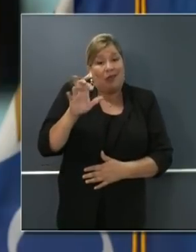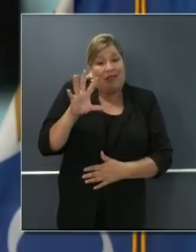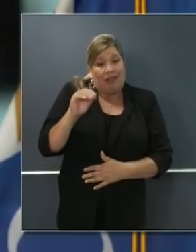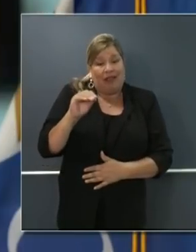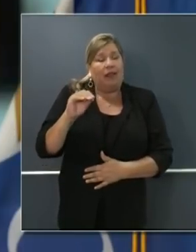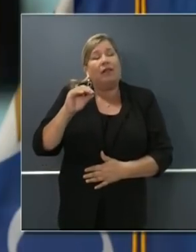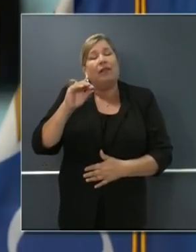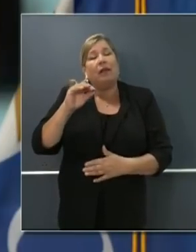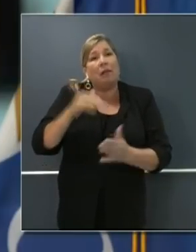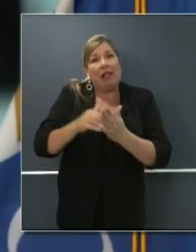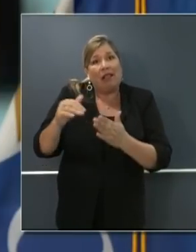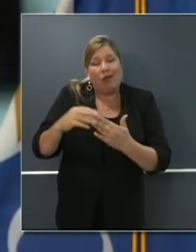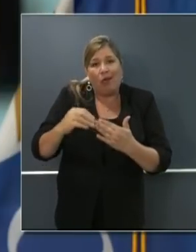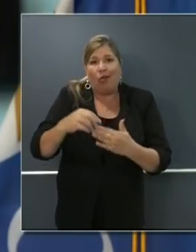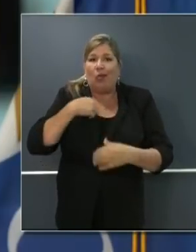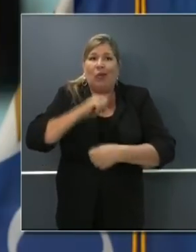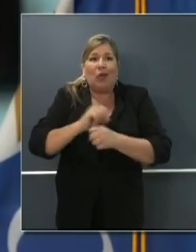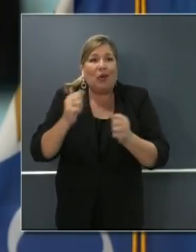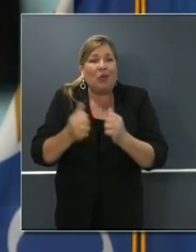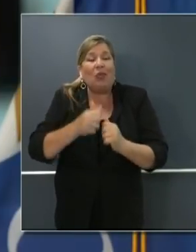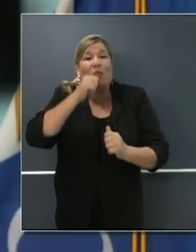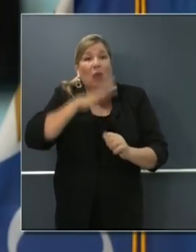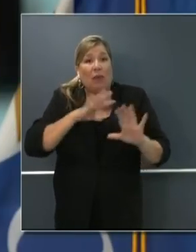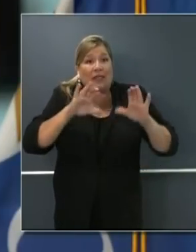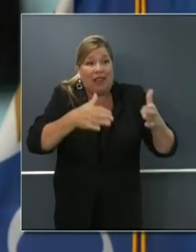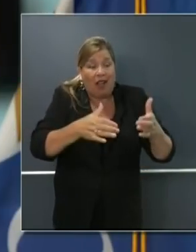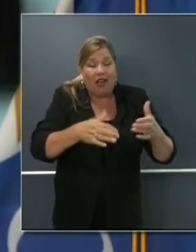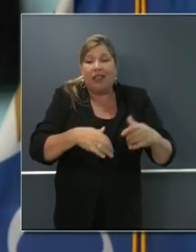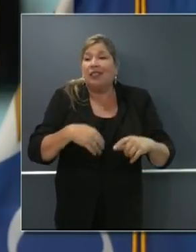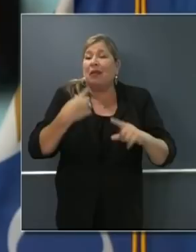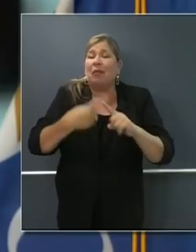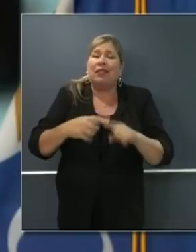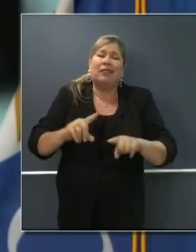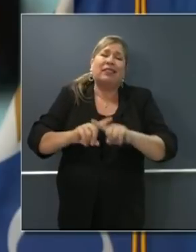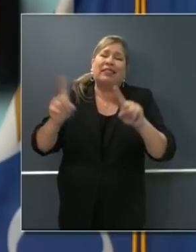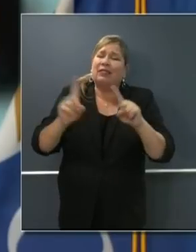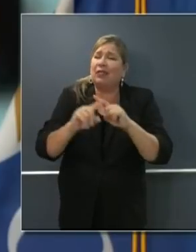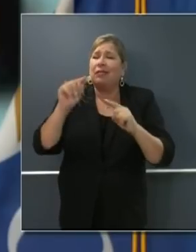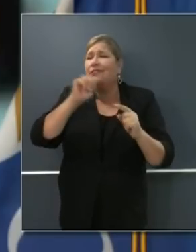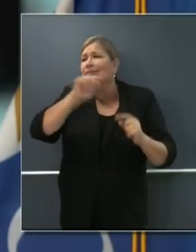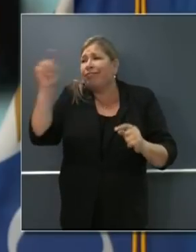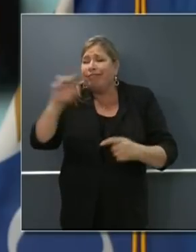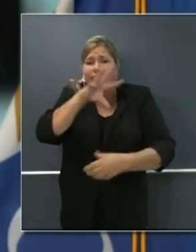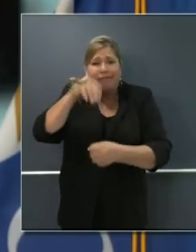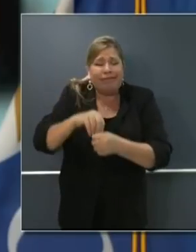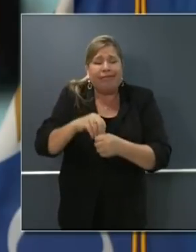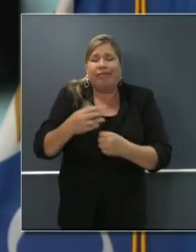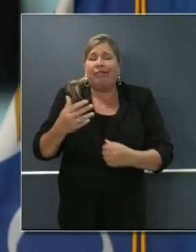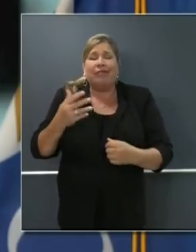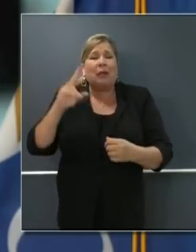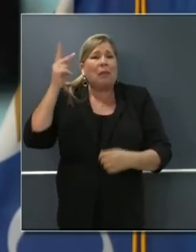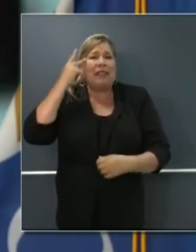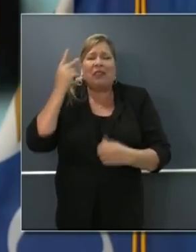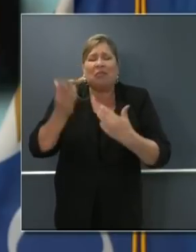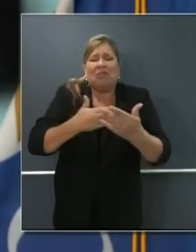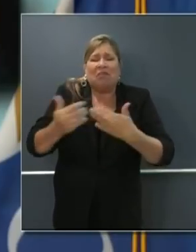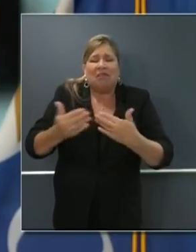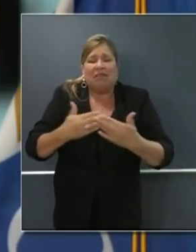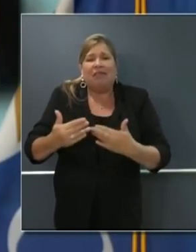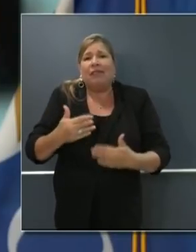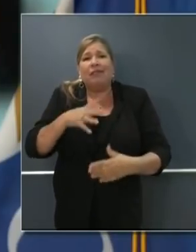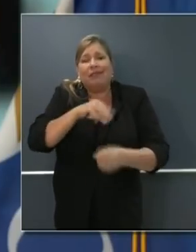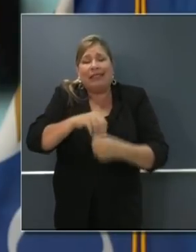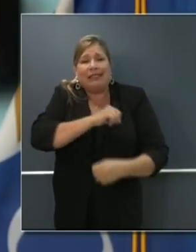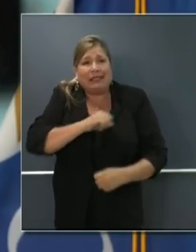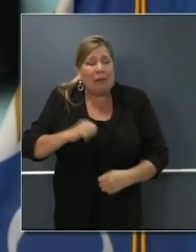though substantively so, with colleagues of all political stripes in the Assembly and the Senate, will prioritize the investment of